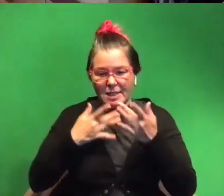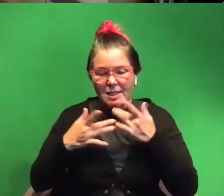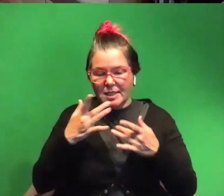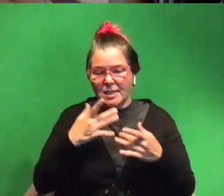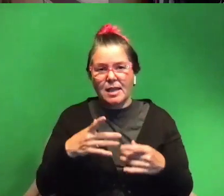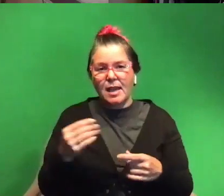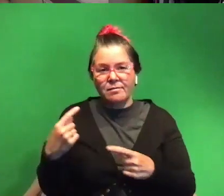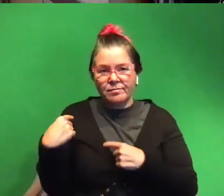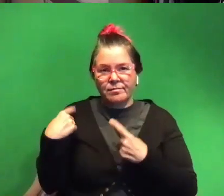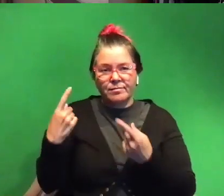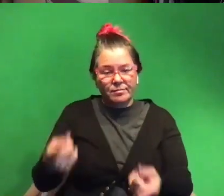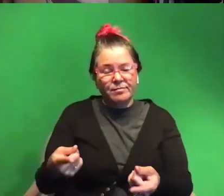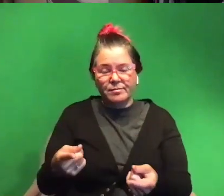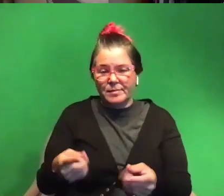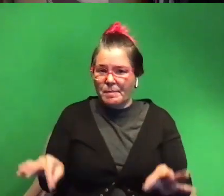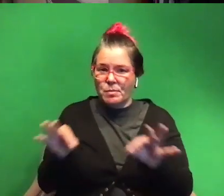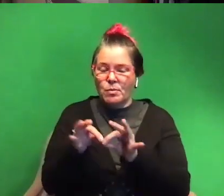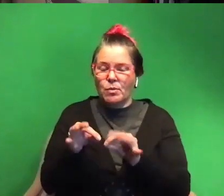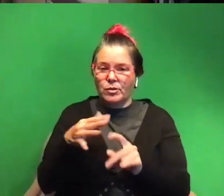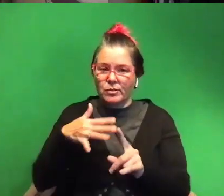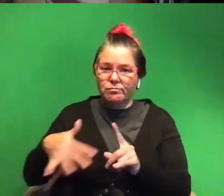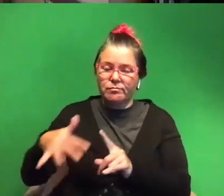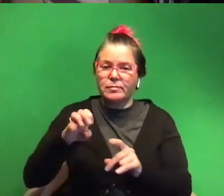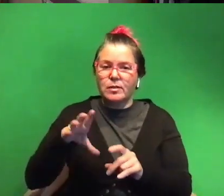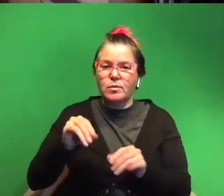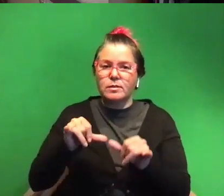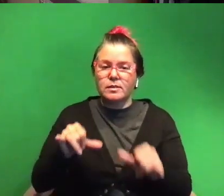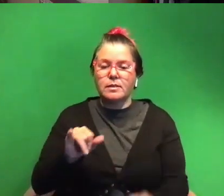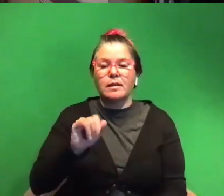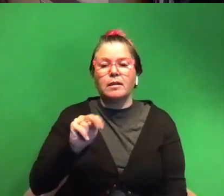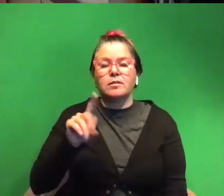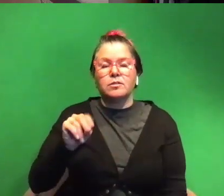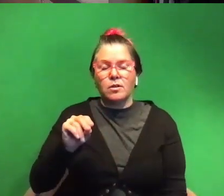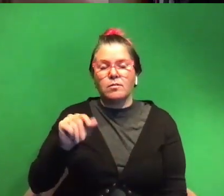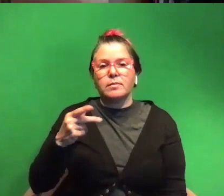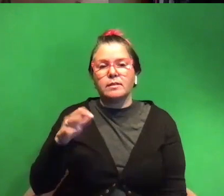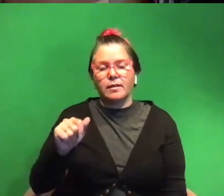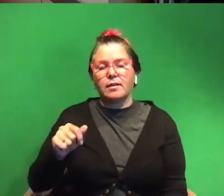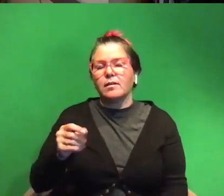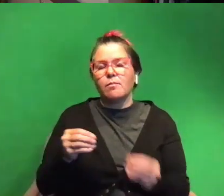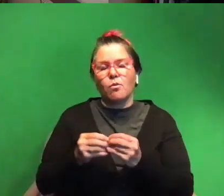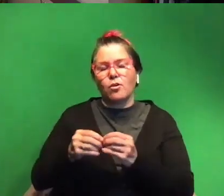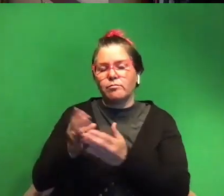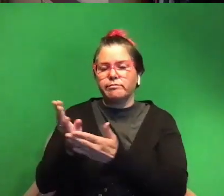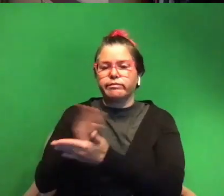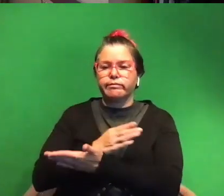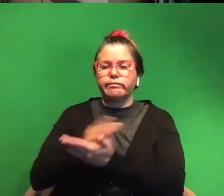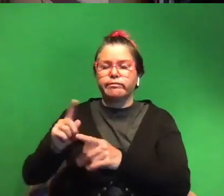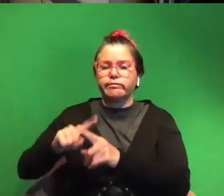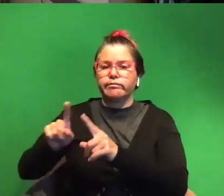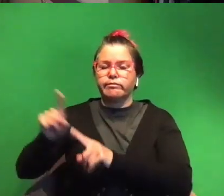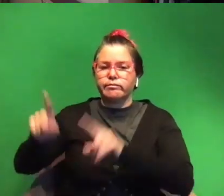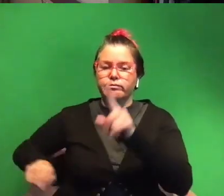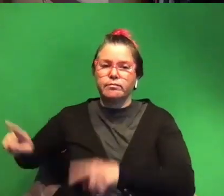historically very, very important. And then in the Indo-Pacific, you're going to have a wider range of different types of corals that are